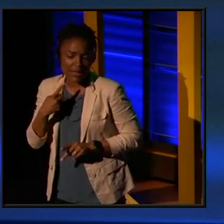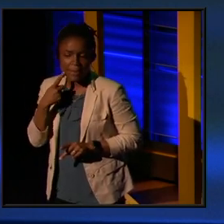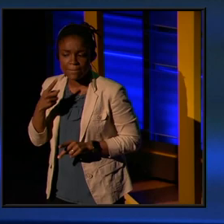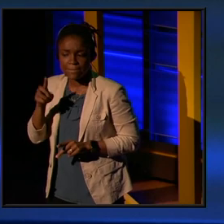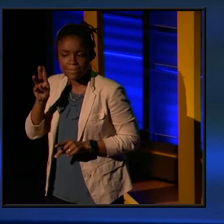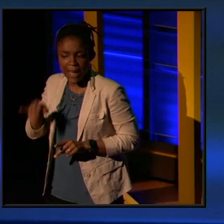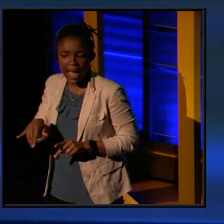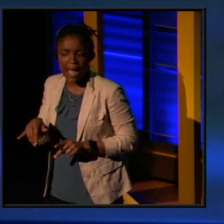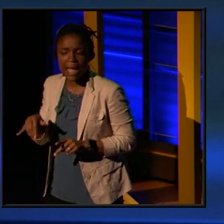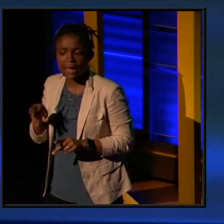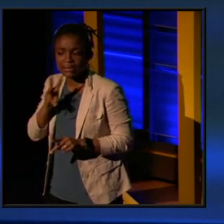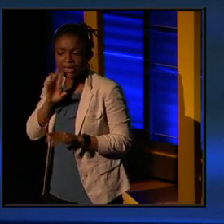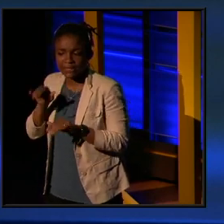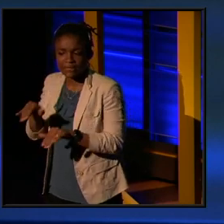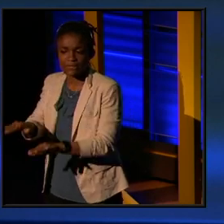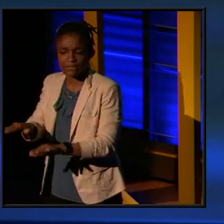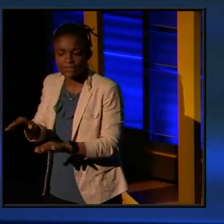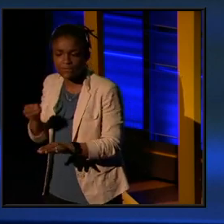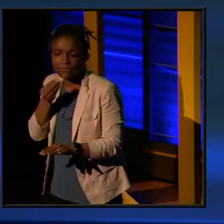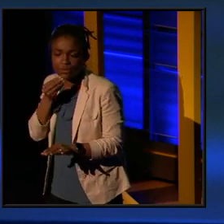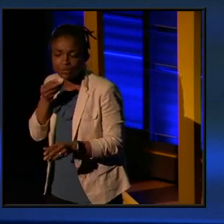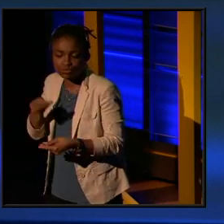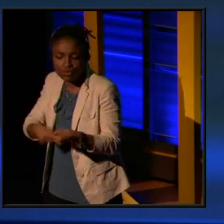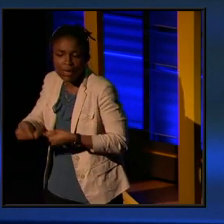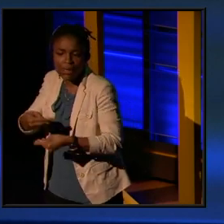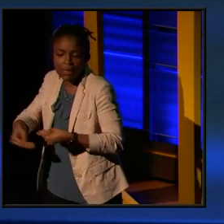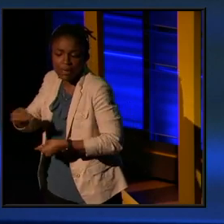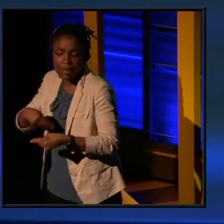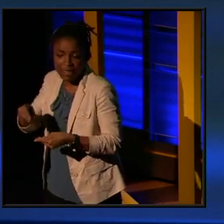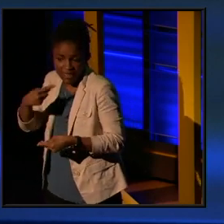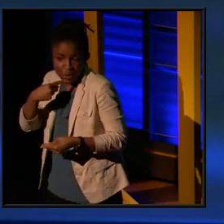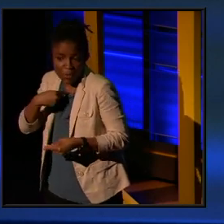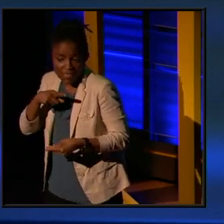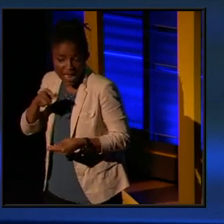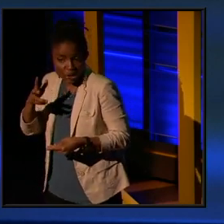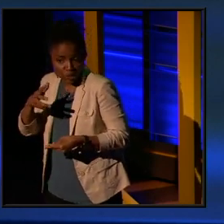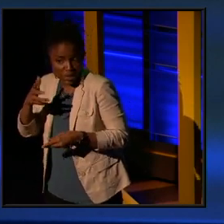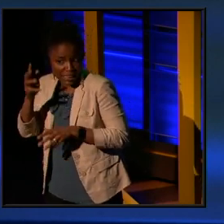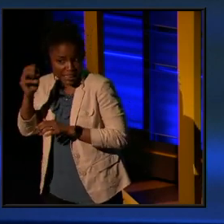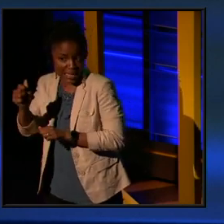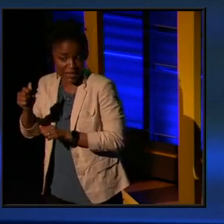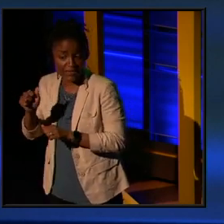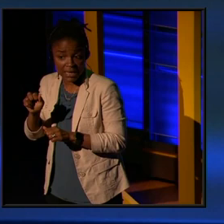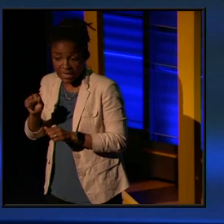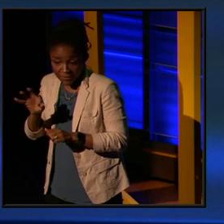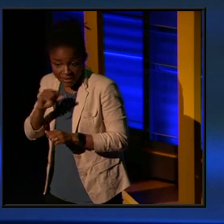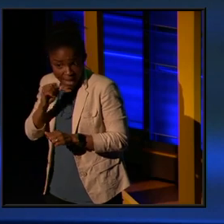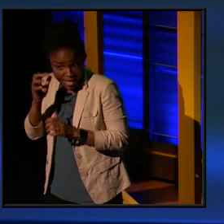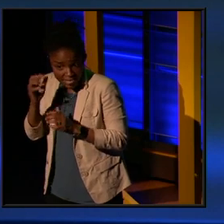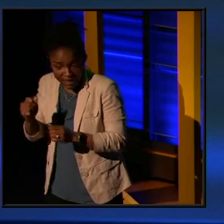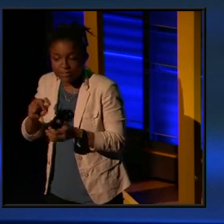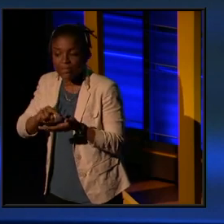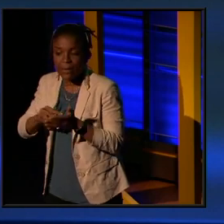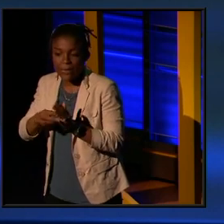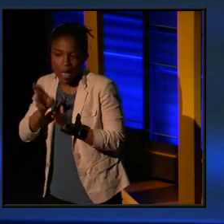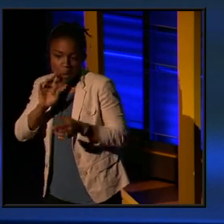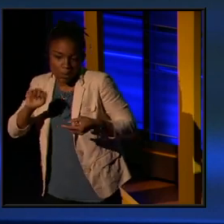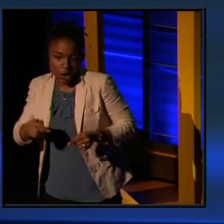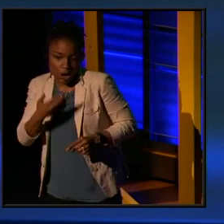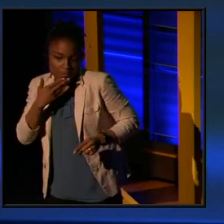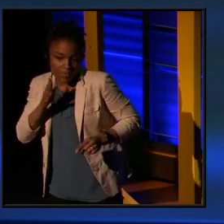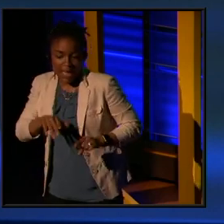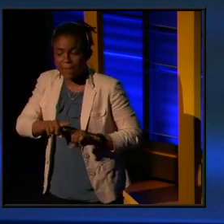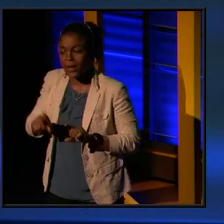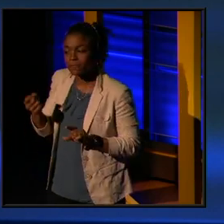that I needed to get out of there or I would be hurt badly. But over time, I've realized that when you spend enough time at these fishing ports